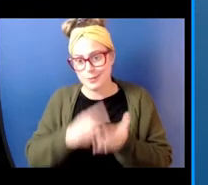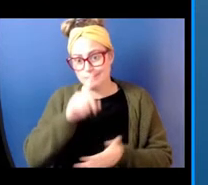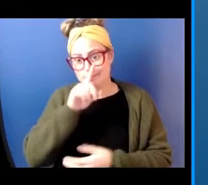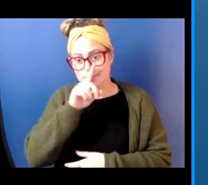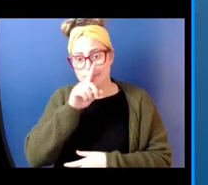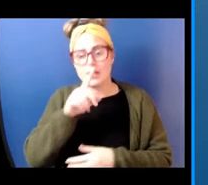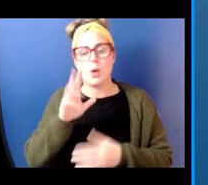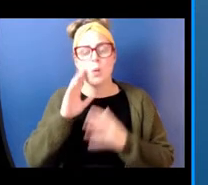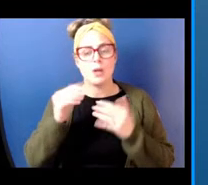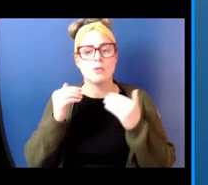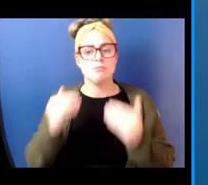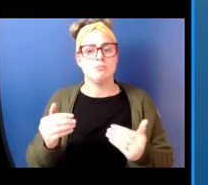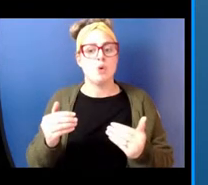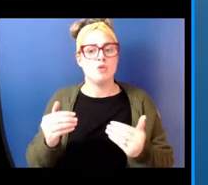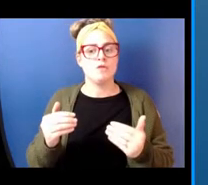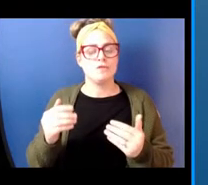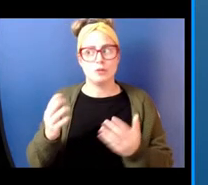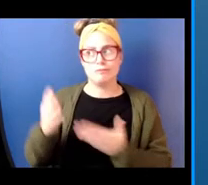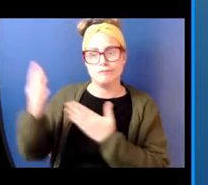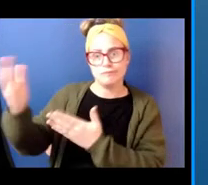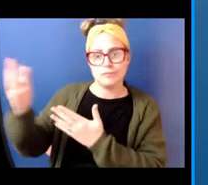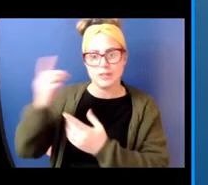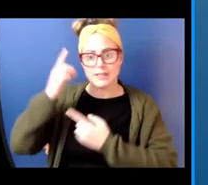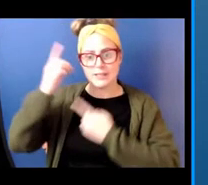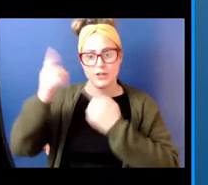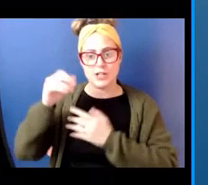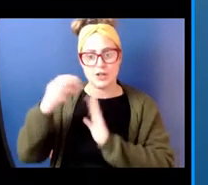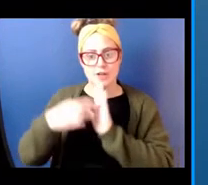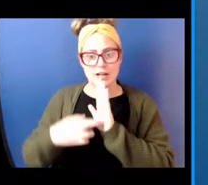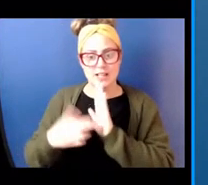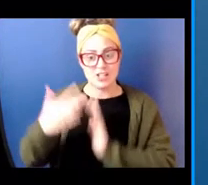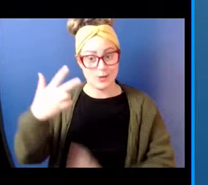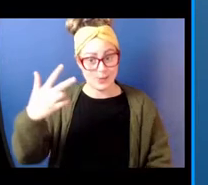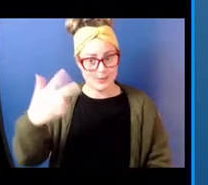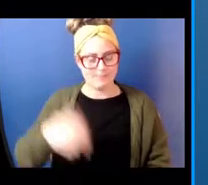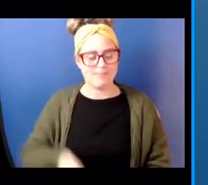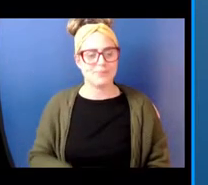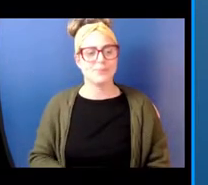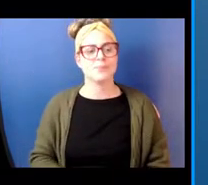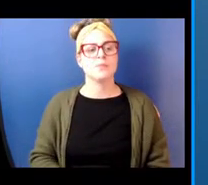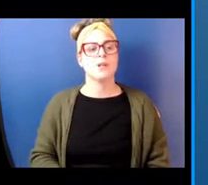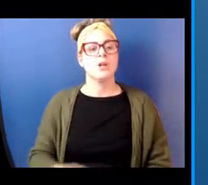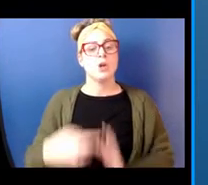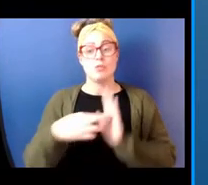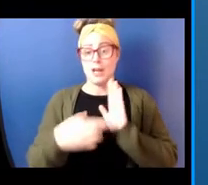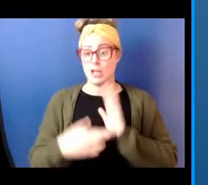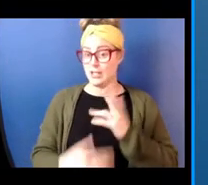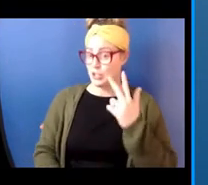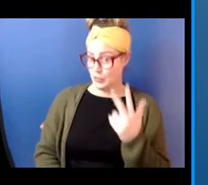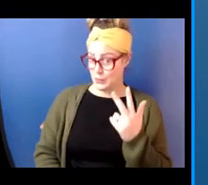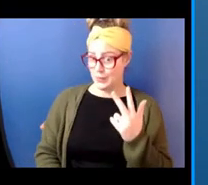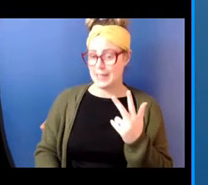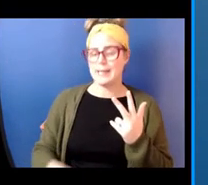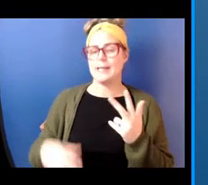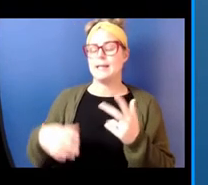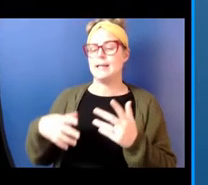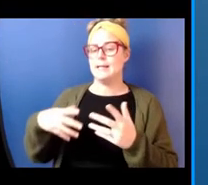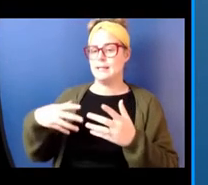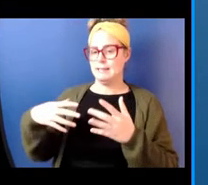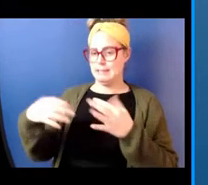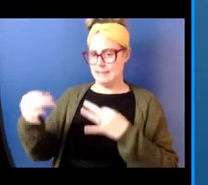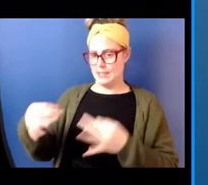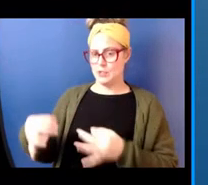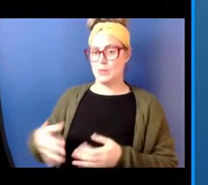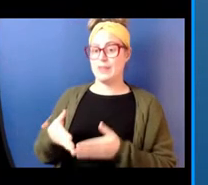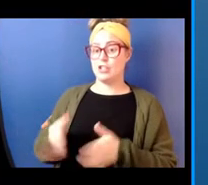consideration of Regulation three regulation three deals with the general terms of challenges